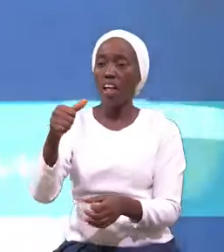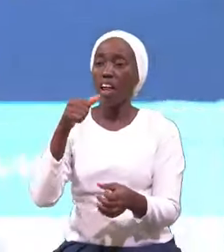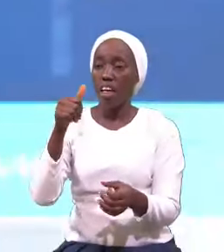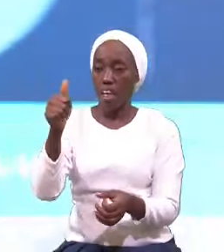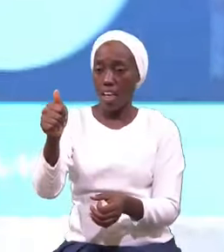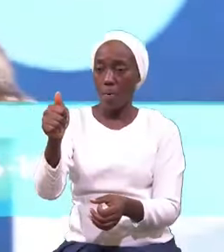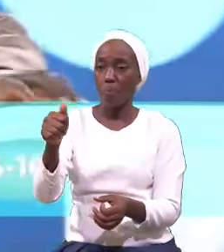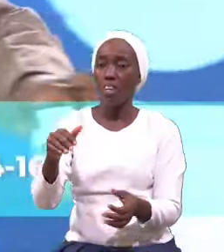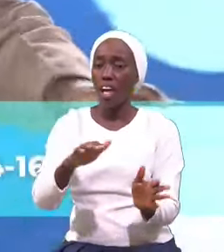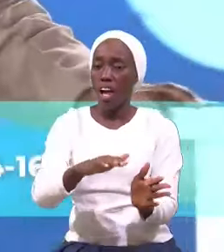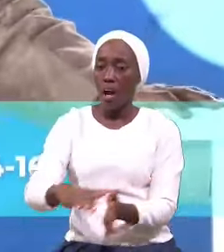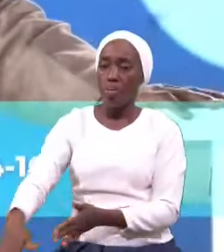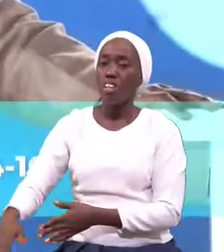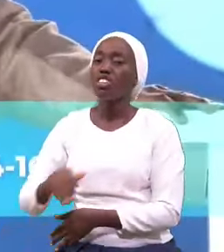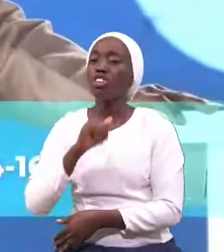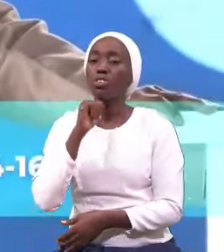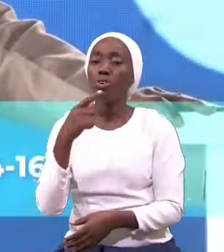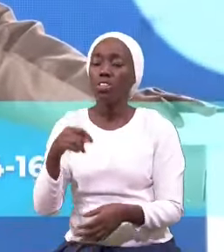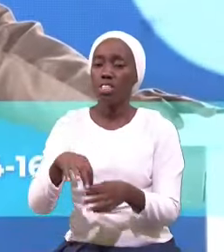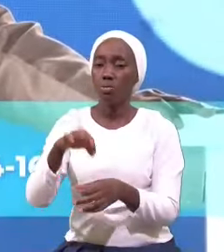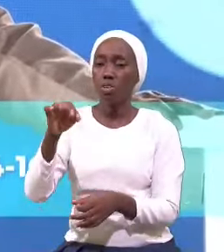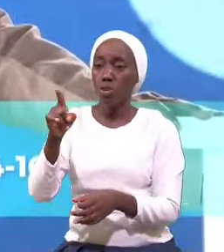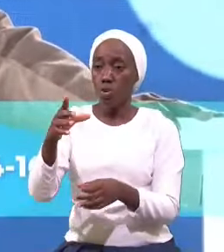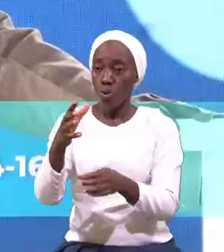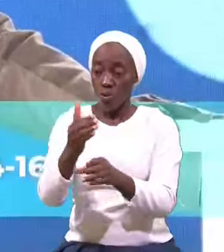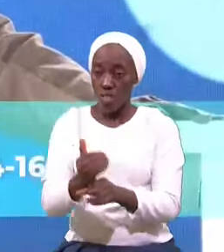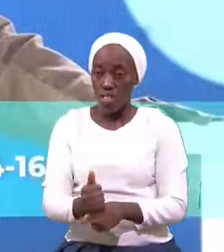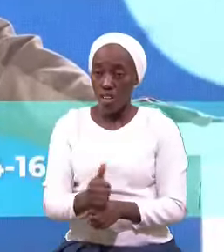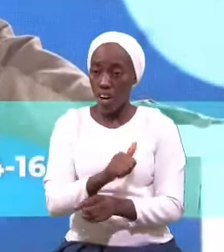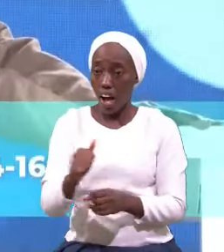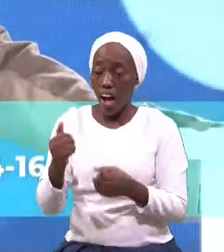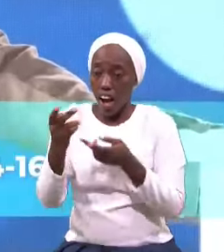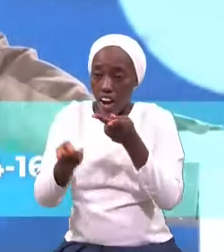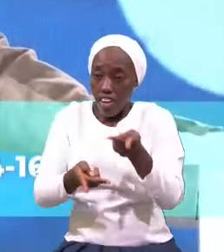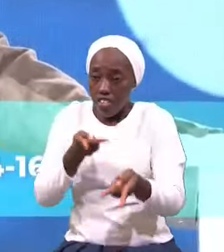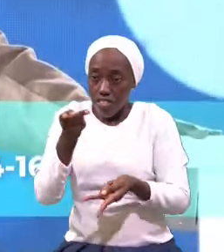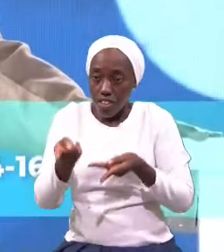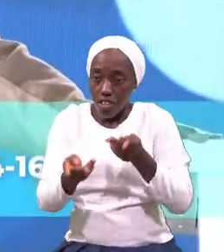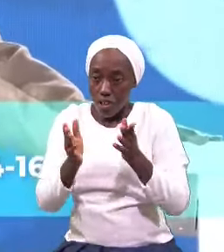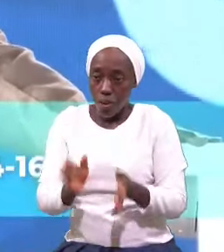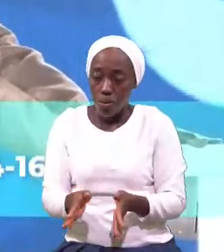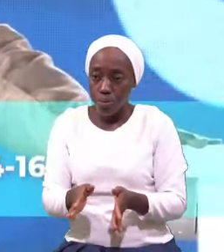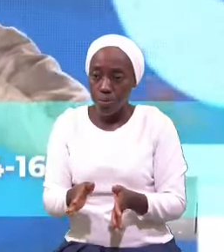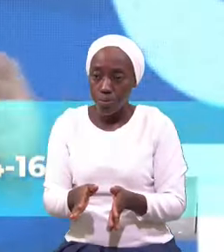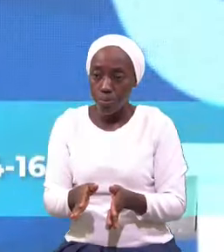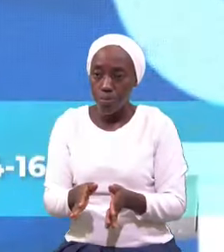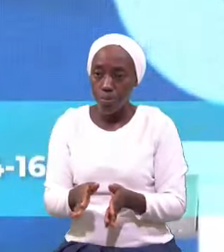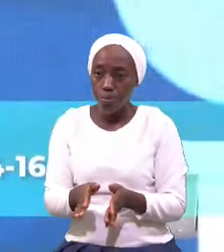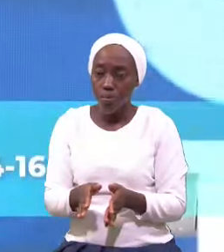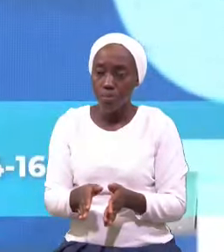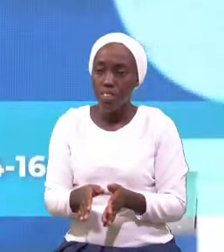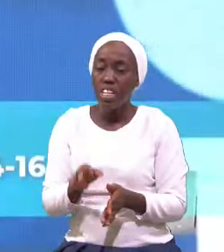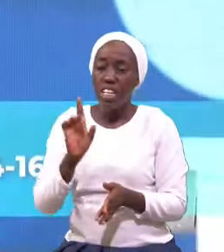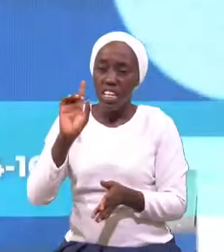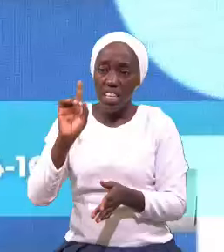You receive a visitor. You receive a guest. He has come